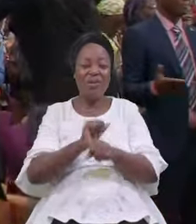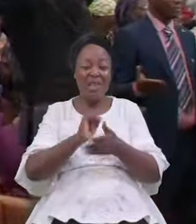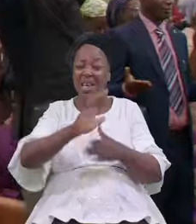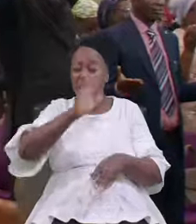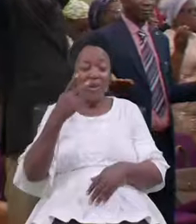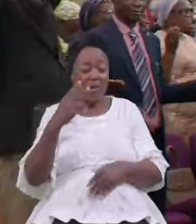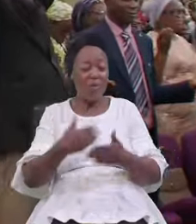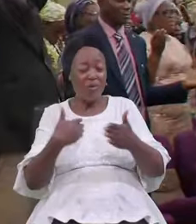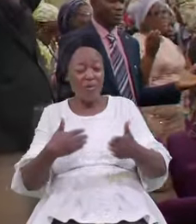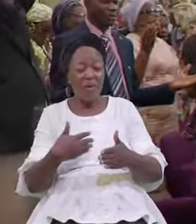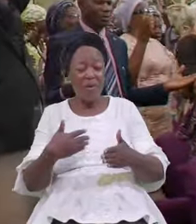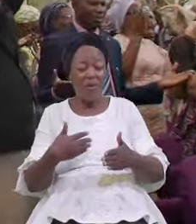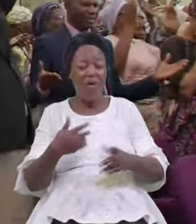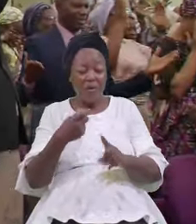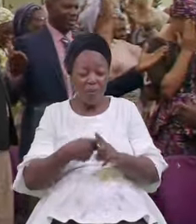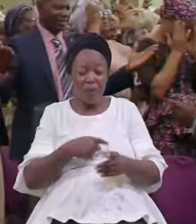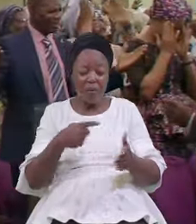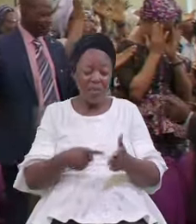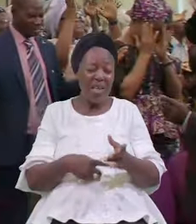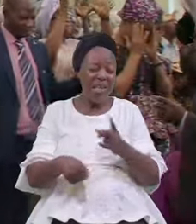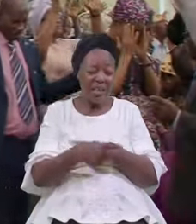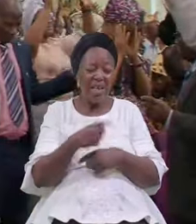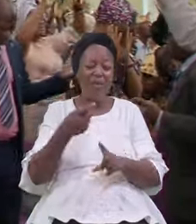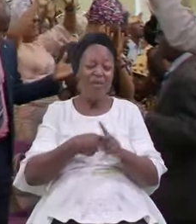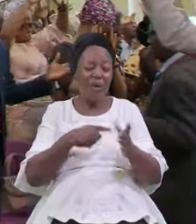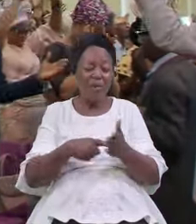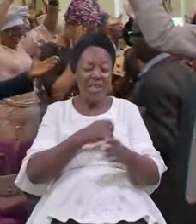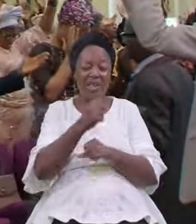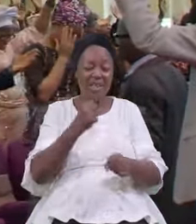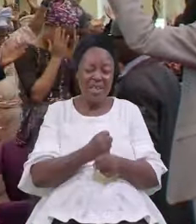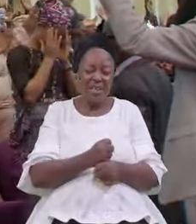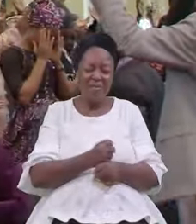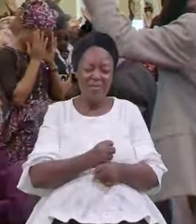before from this day, from this year,